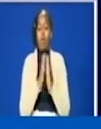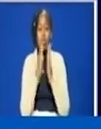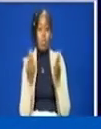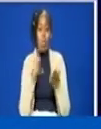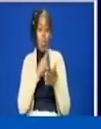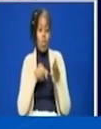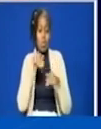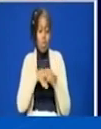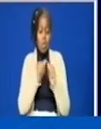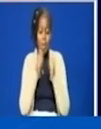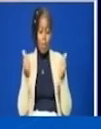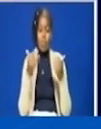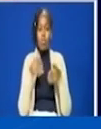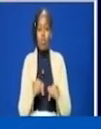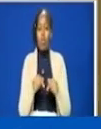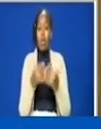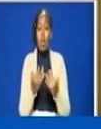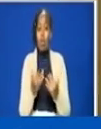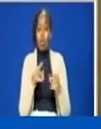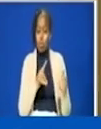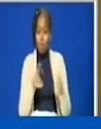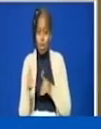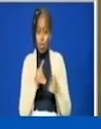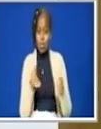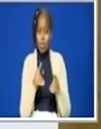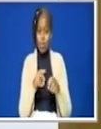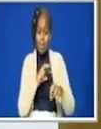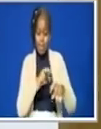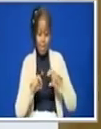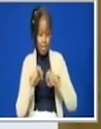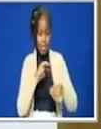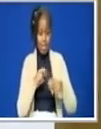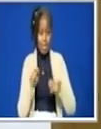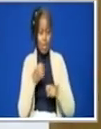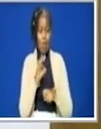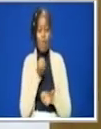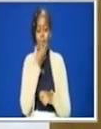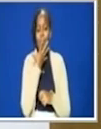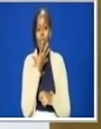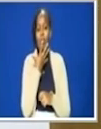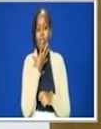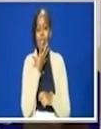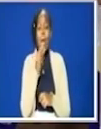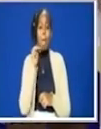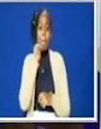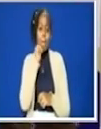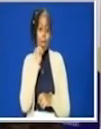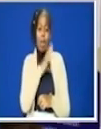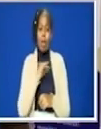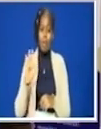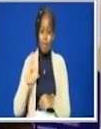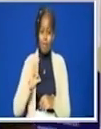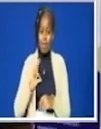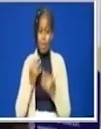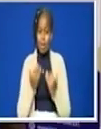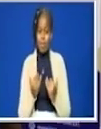papers today? Exactly. Yes. So today ni uchambuzi wa maua. Nice one. uchambuzi wa maua. All